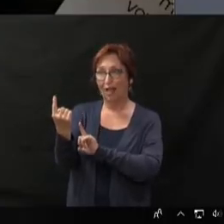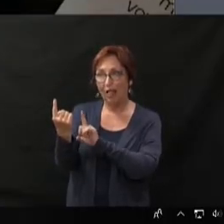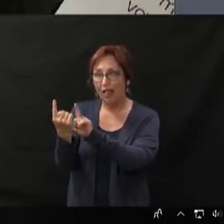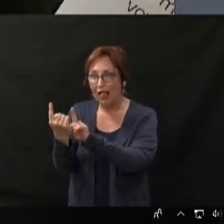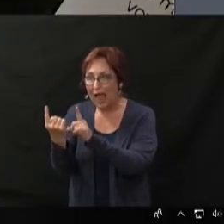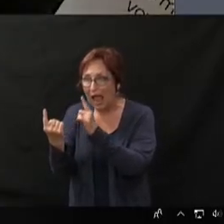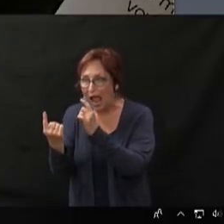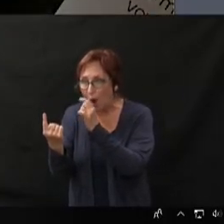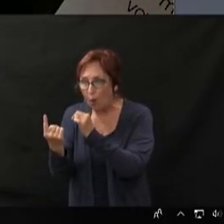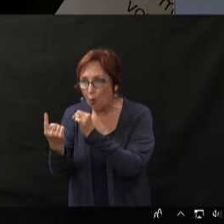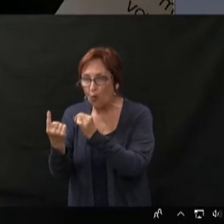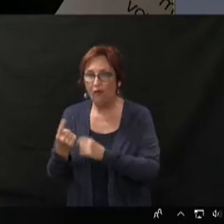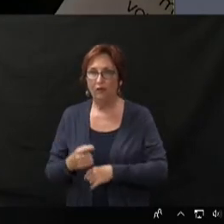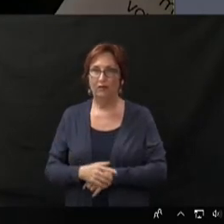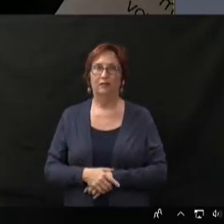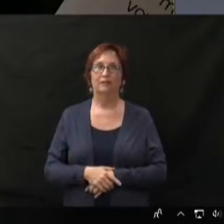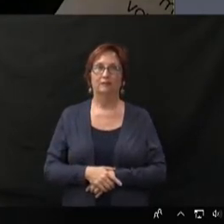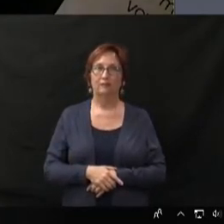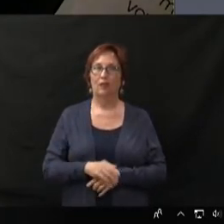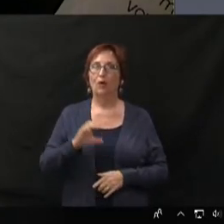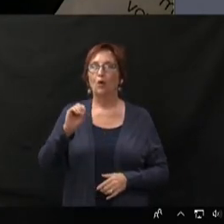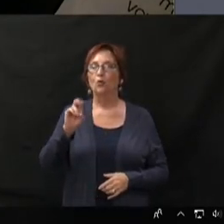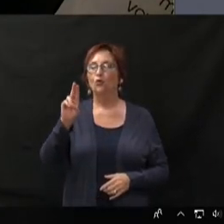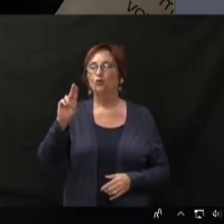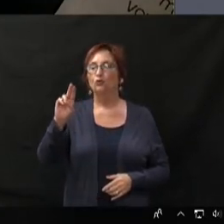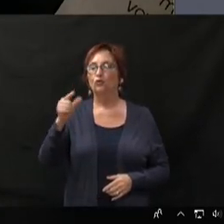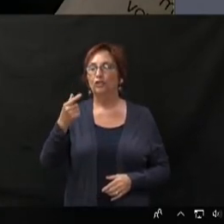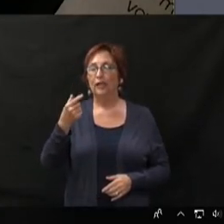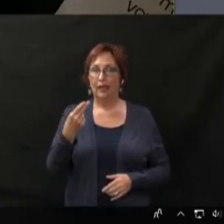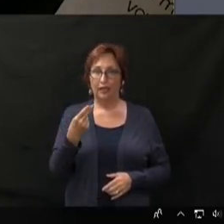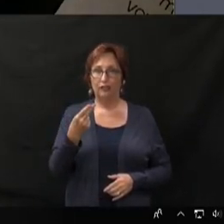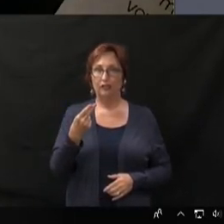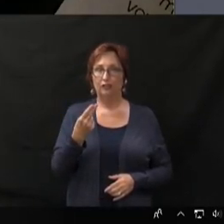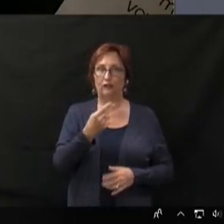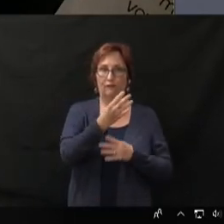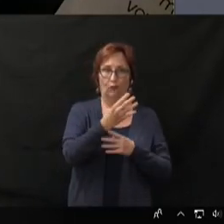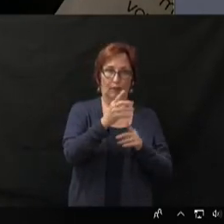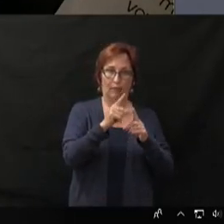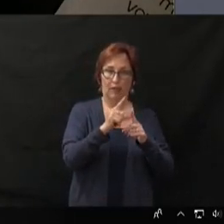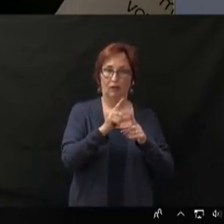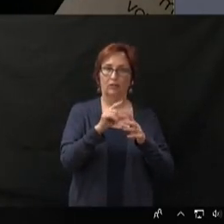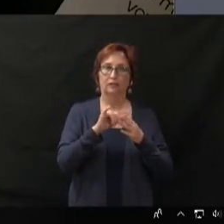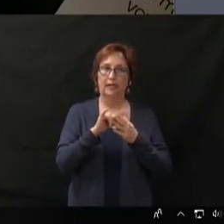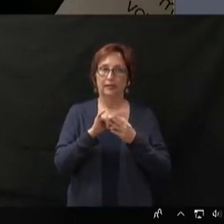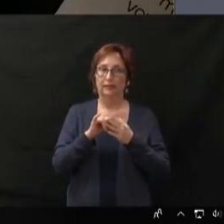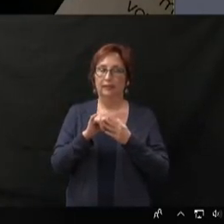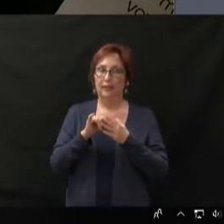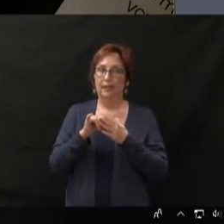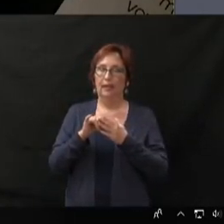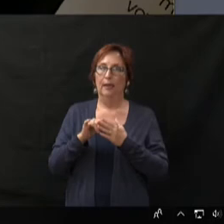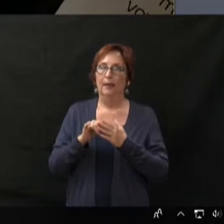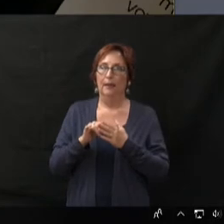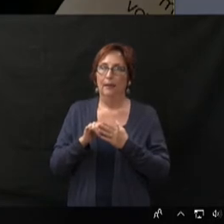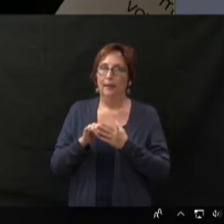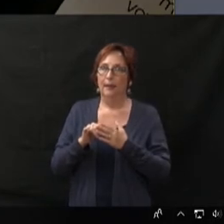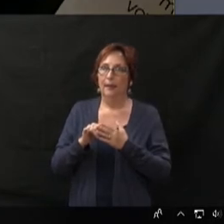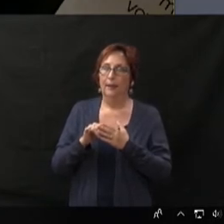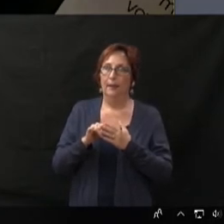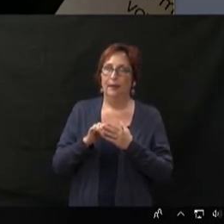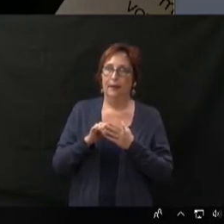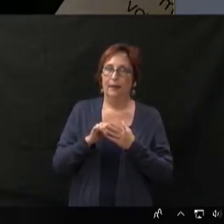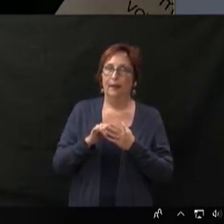O-U-G-H is one of those four letters. And it comes before that the T, and it